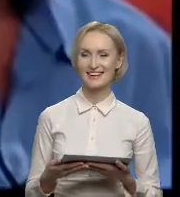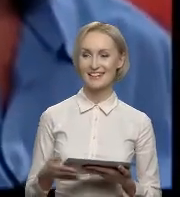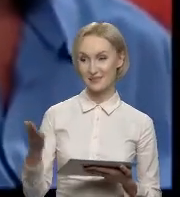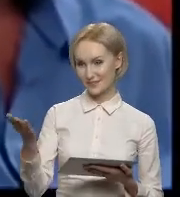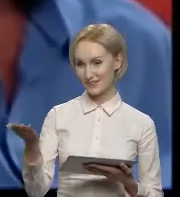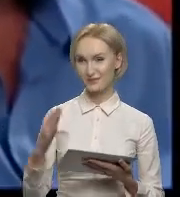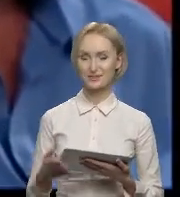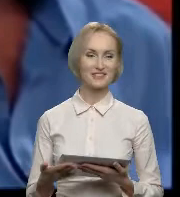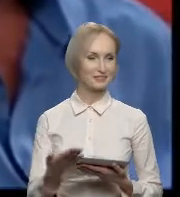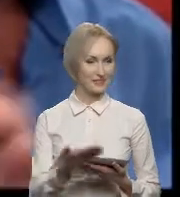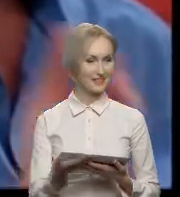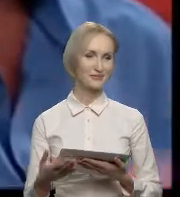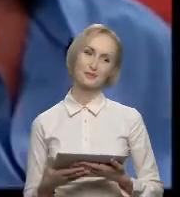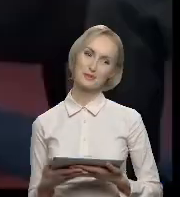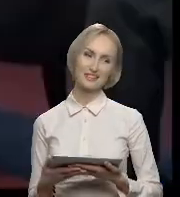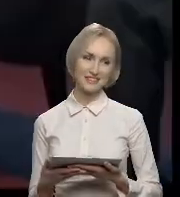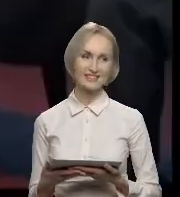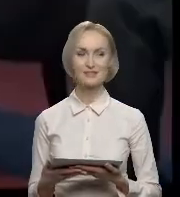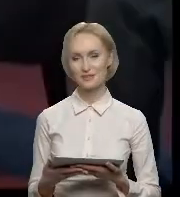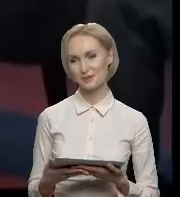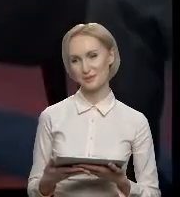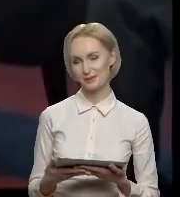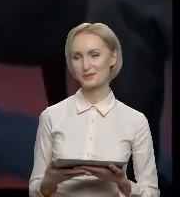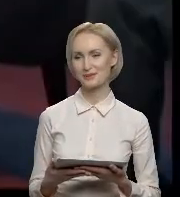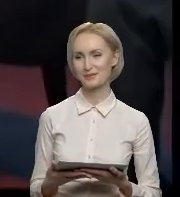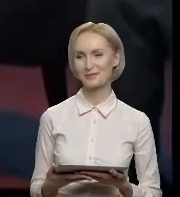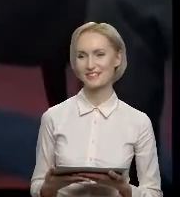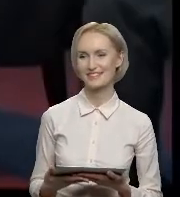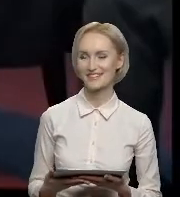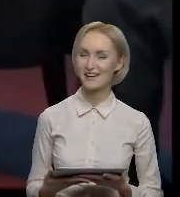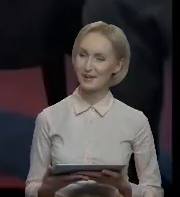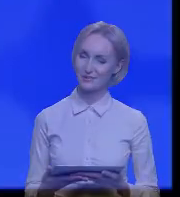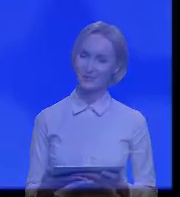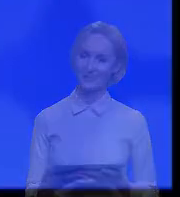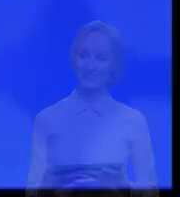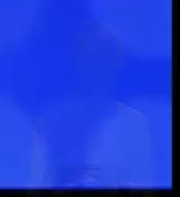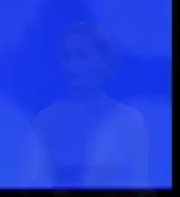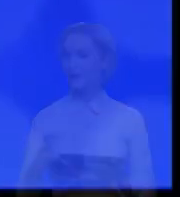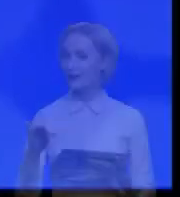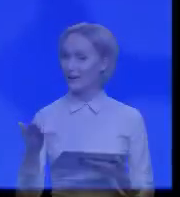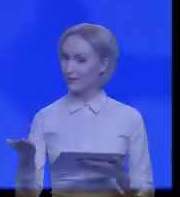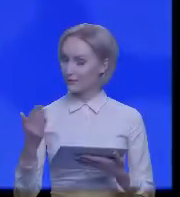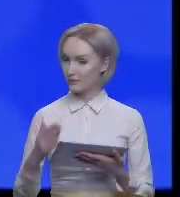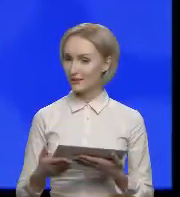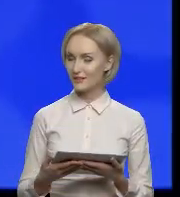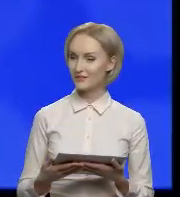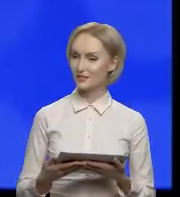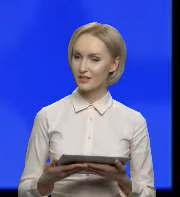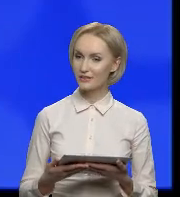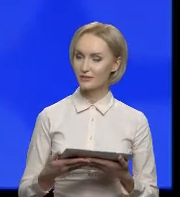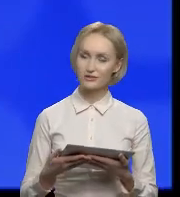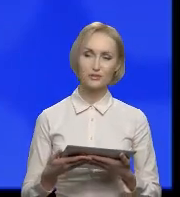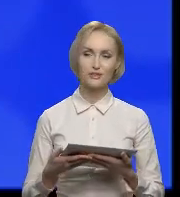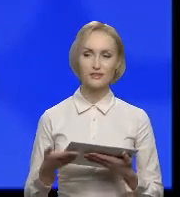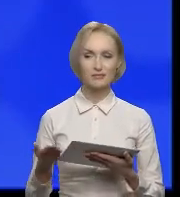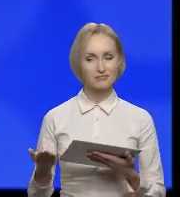who is the baby daddy. If you'll talk to our producers, we'll find out. Do you have a suspect who it might